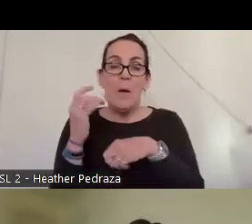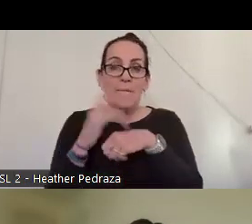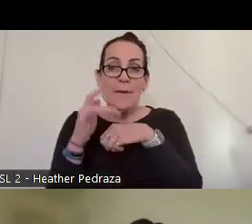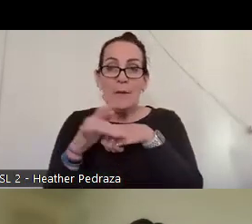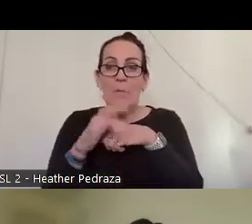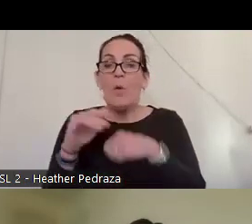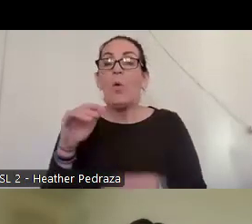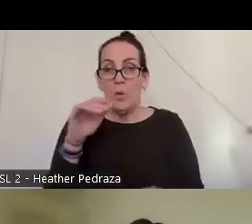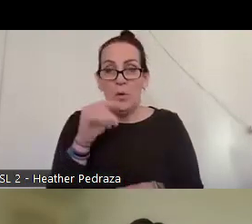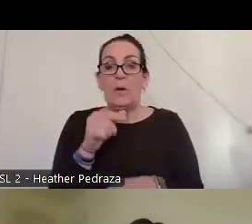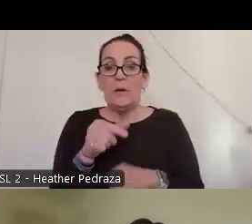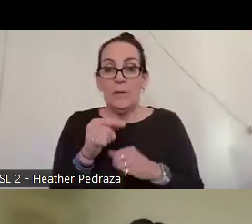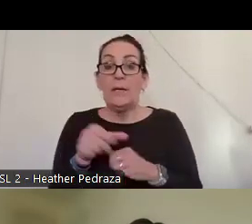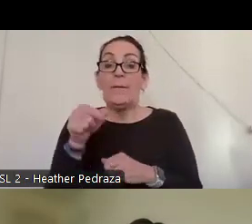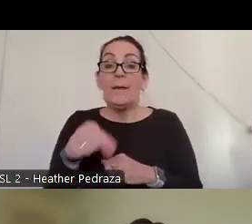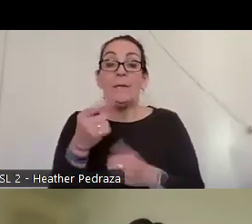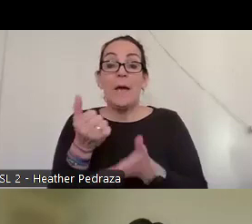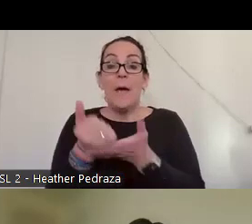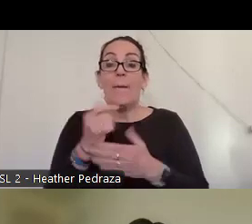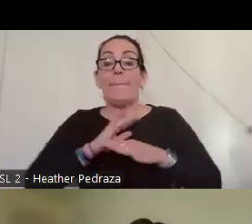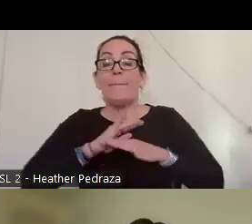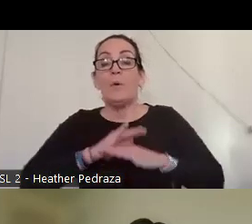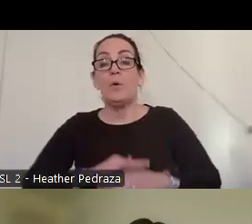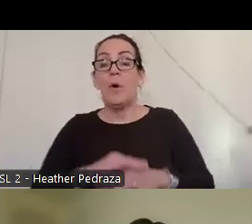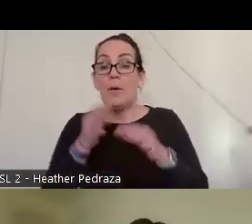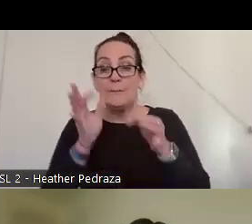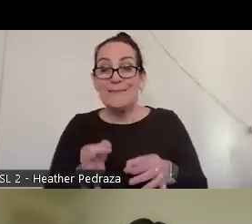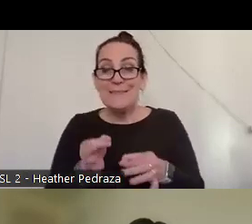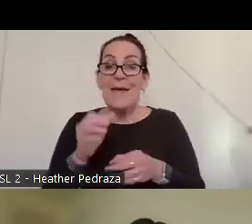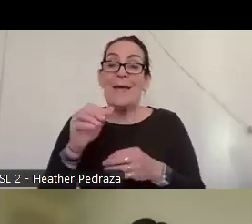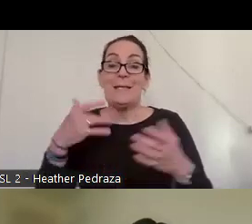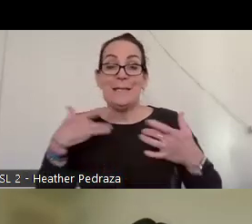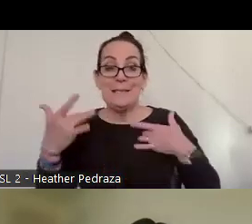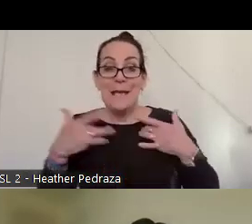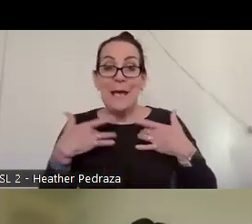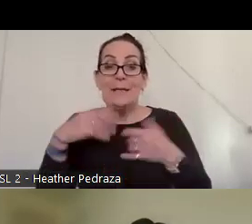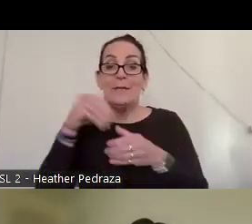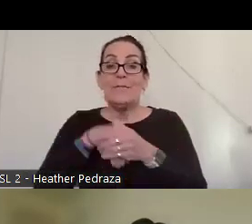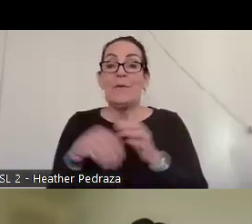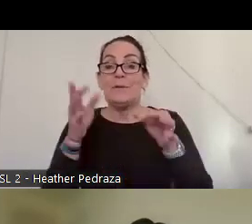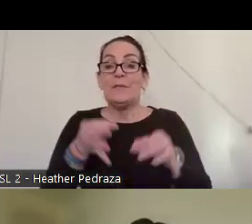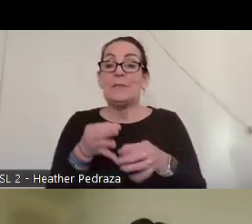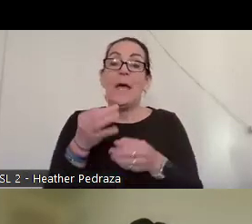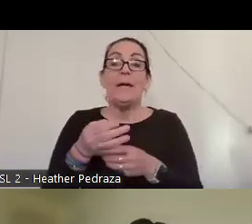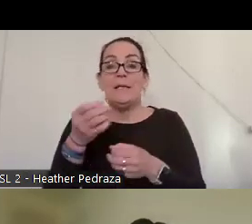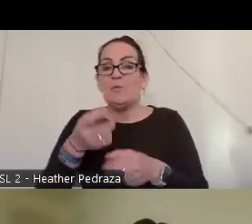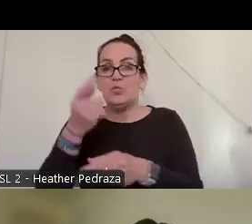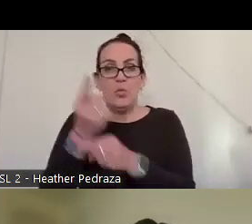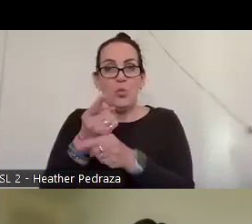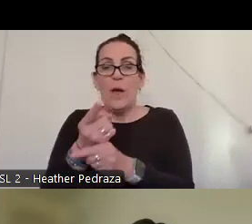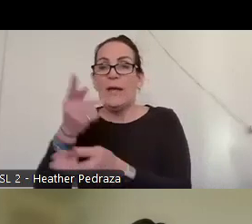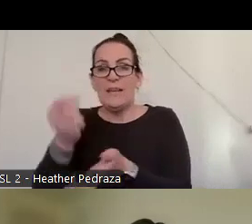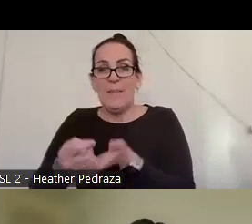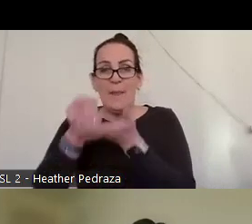sense of anxiety associated with deciding whether or not treatment is the right step in the journey, as private insurance is one of the